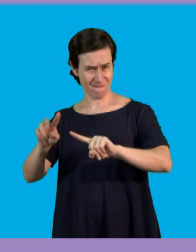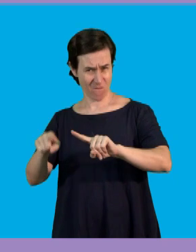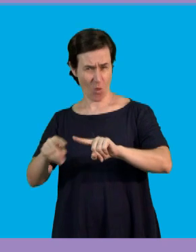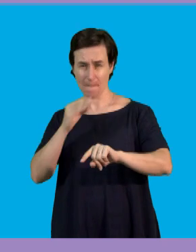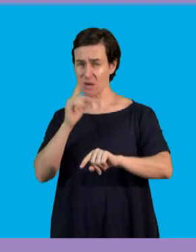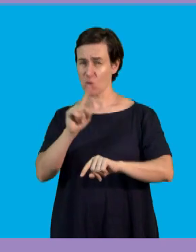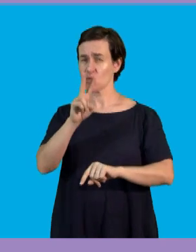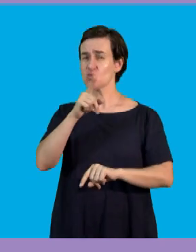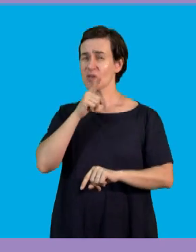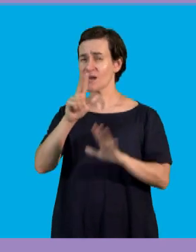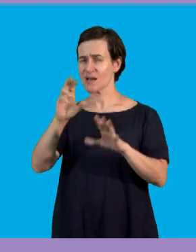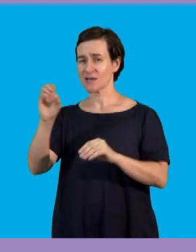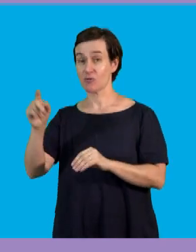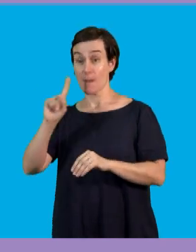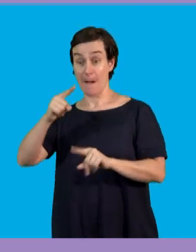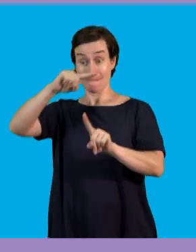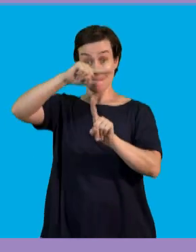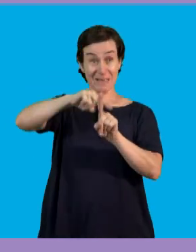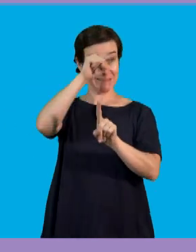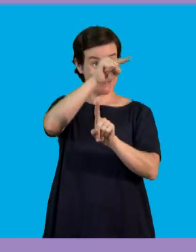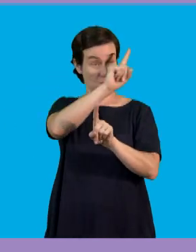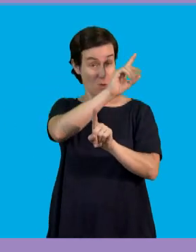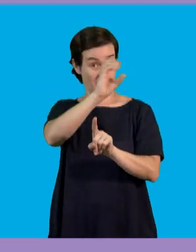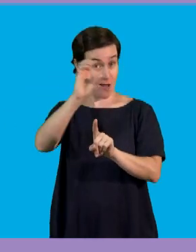2,800. But when we add the 100 there, that is